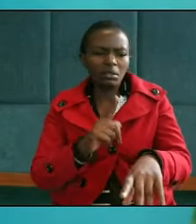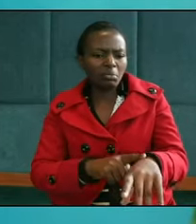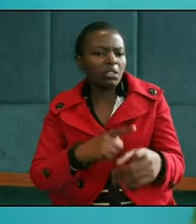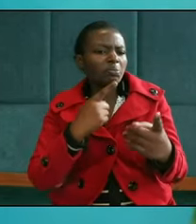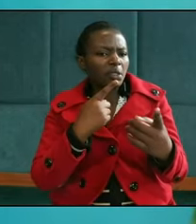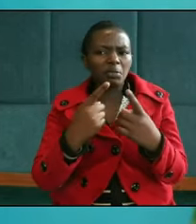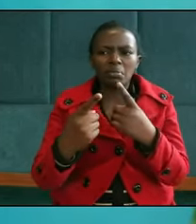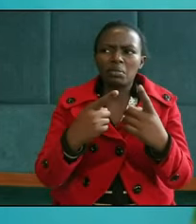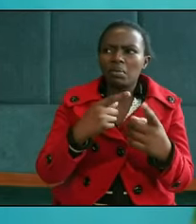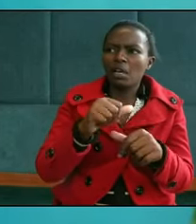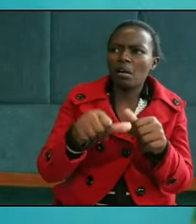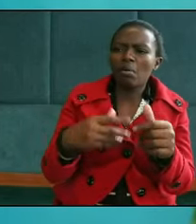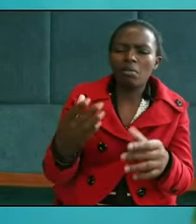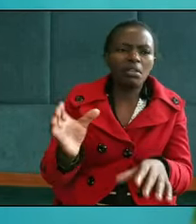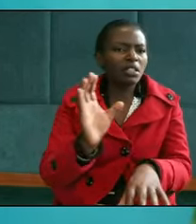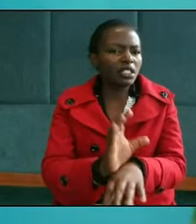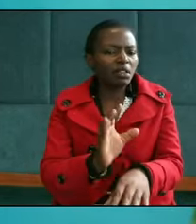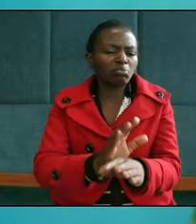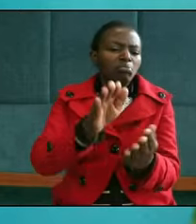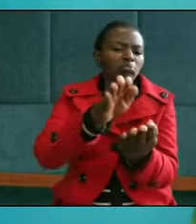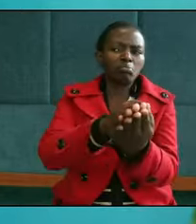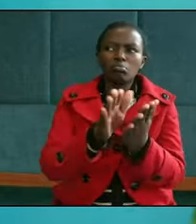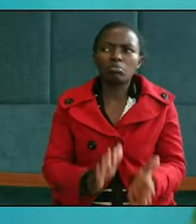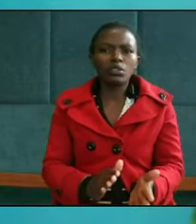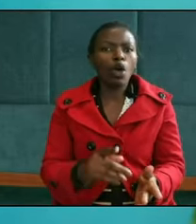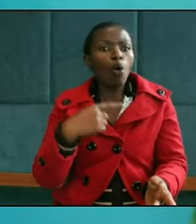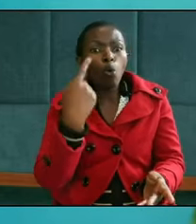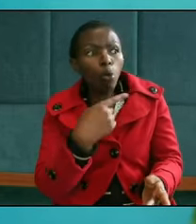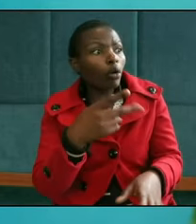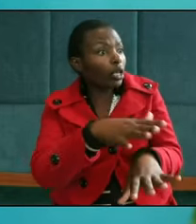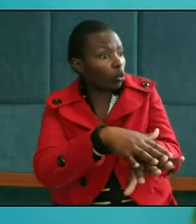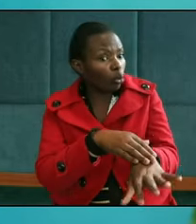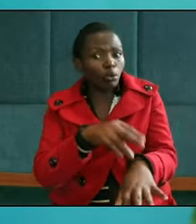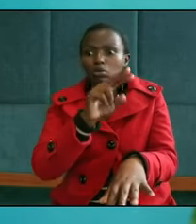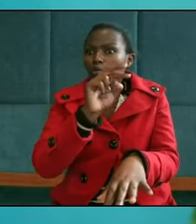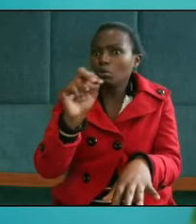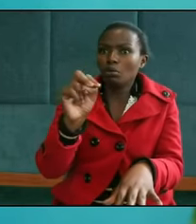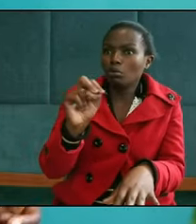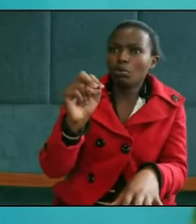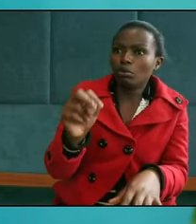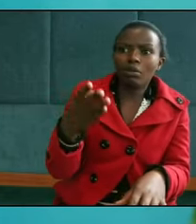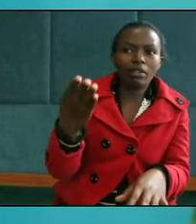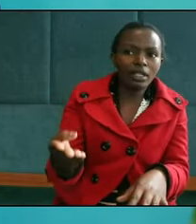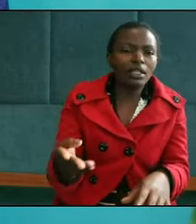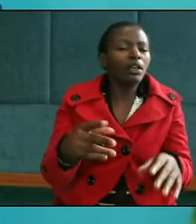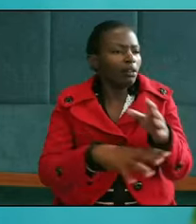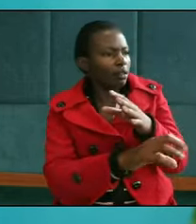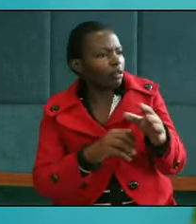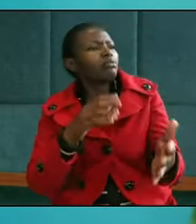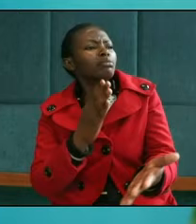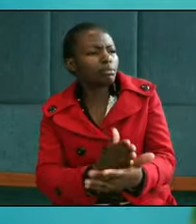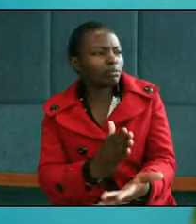nani treasurer? Ah, treasurer, tuliweka Kamau. Oh, muliweka Kamau treasurer. These are Social Democratic